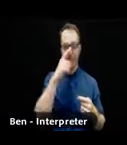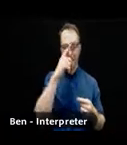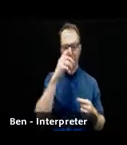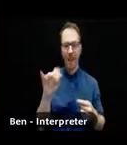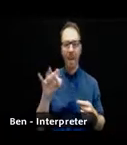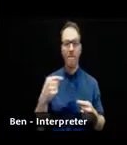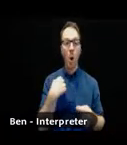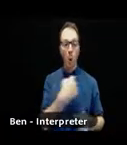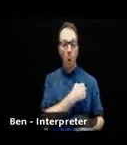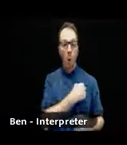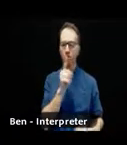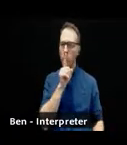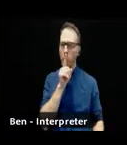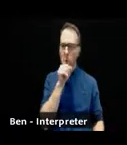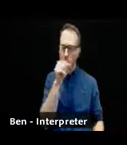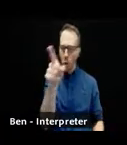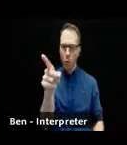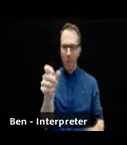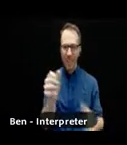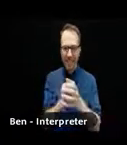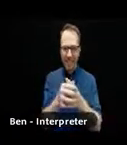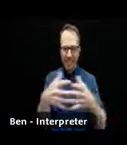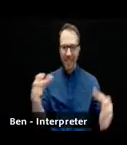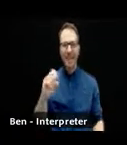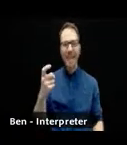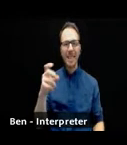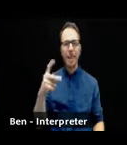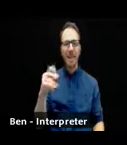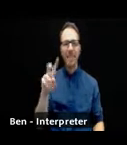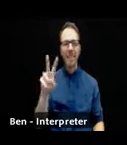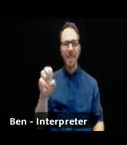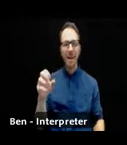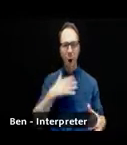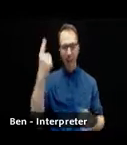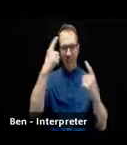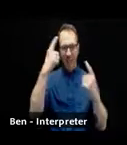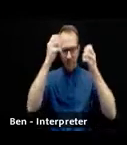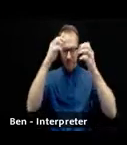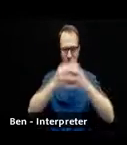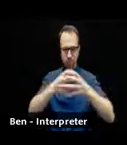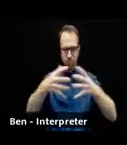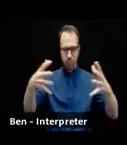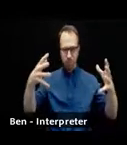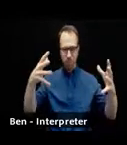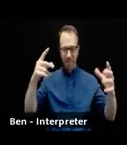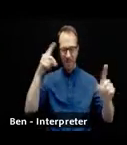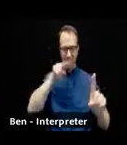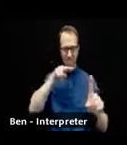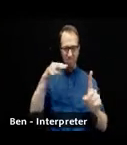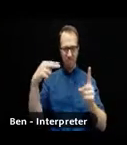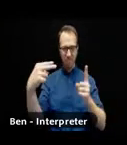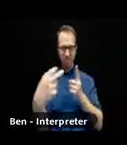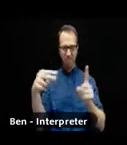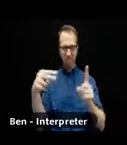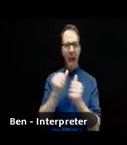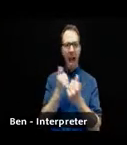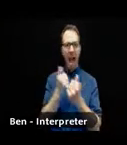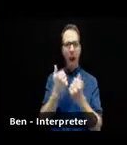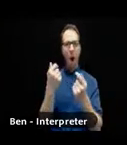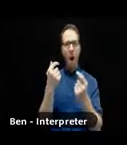going to be truly expansive in our thinking around how effective